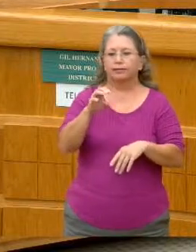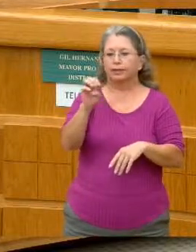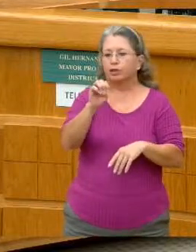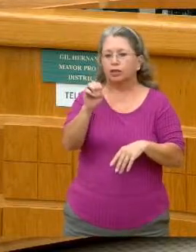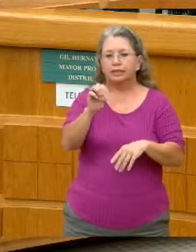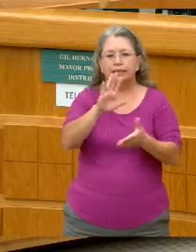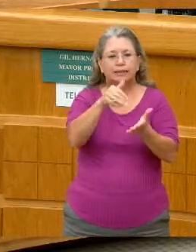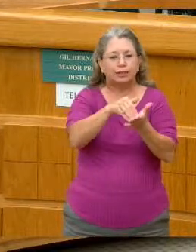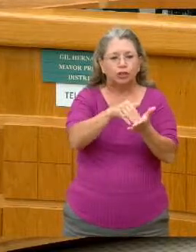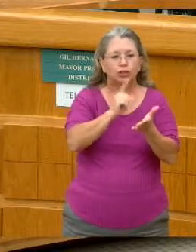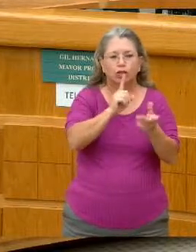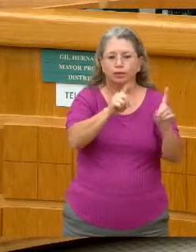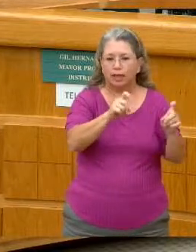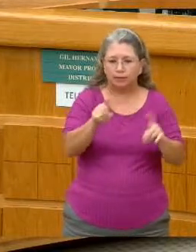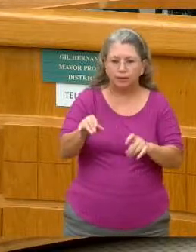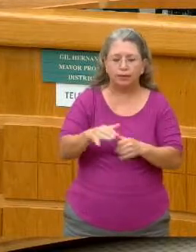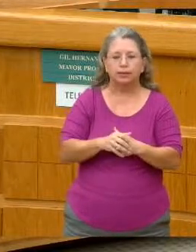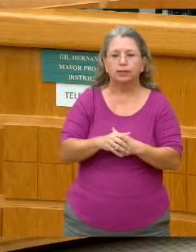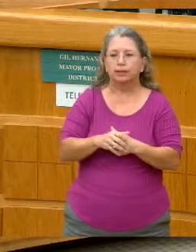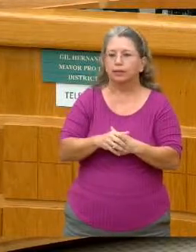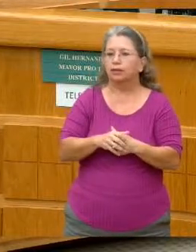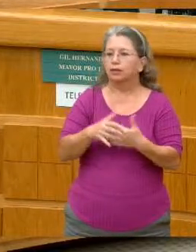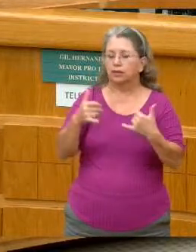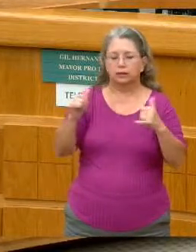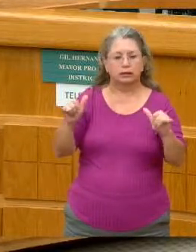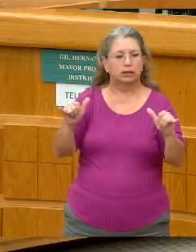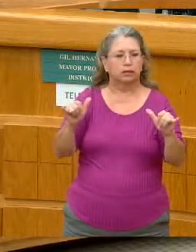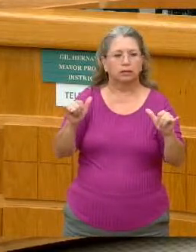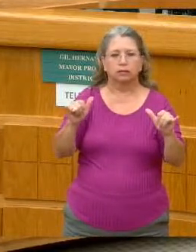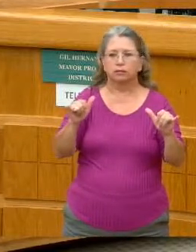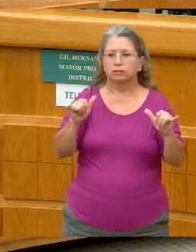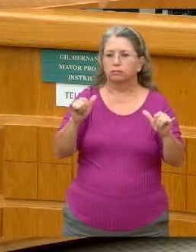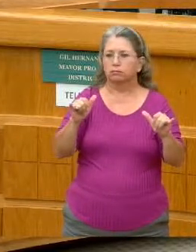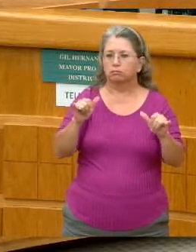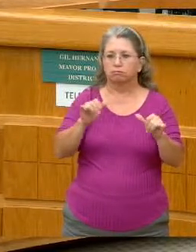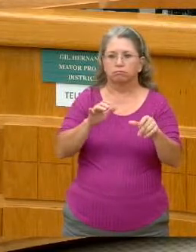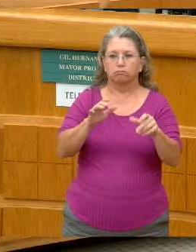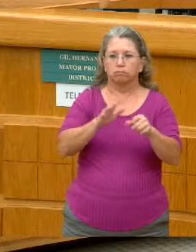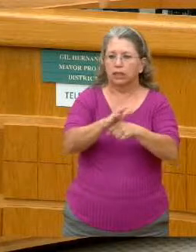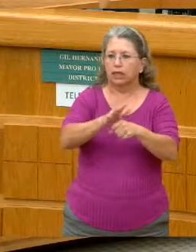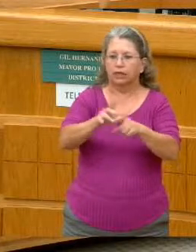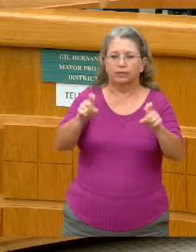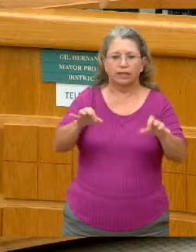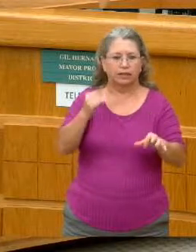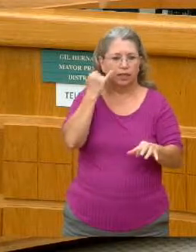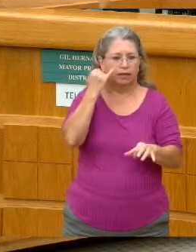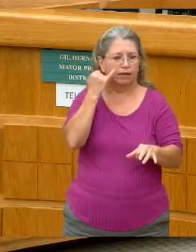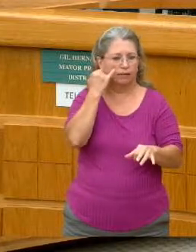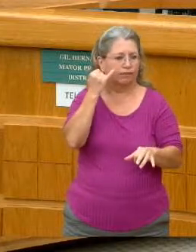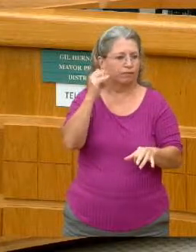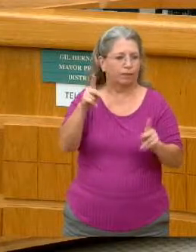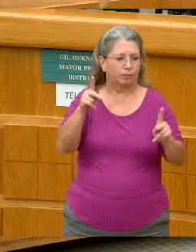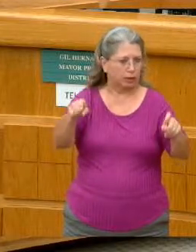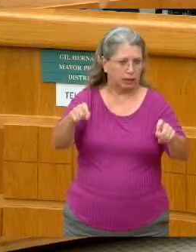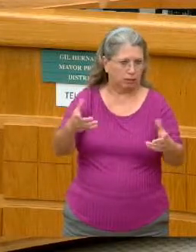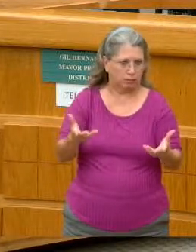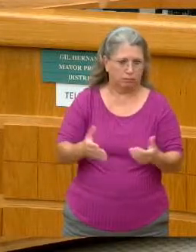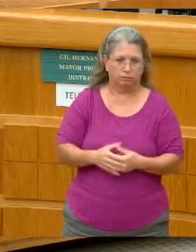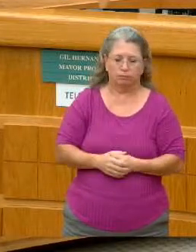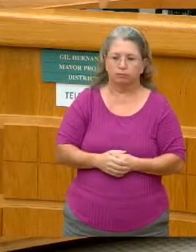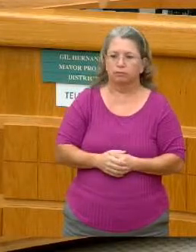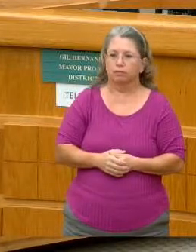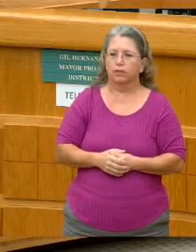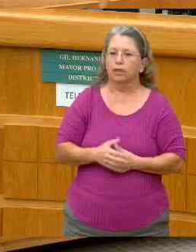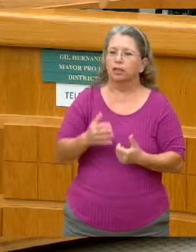So there's still a lot of testing availability currently if people need to get tested. And does the wait list for